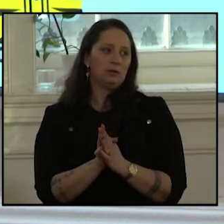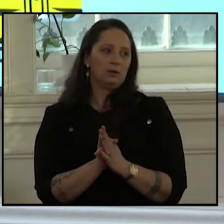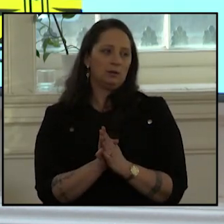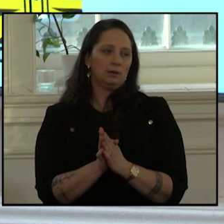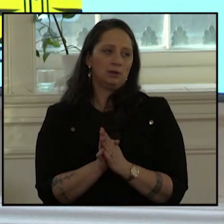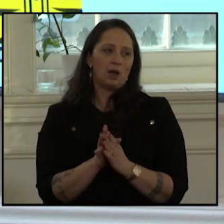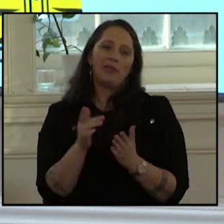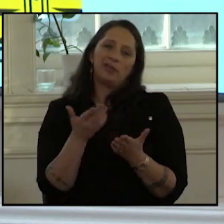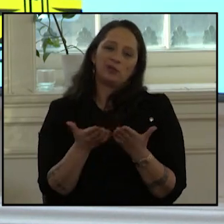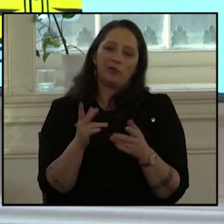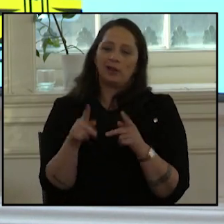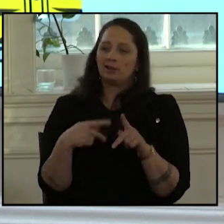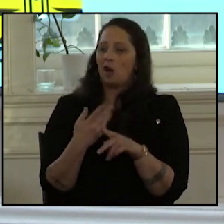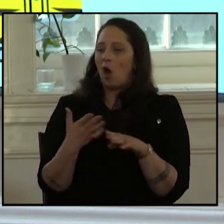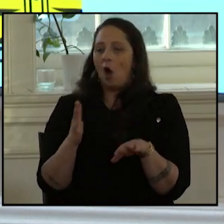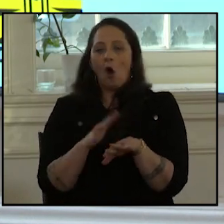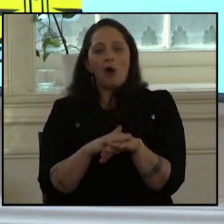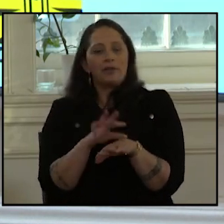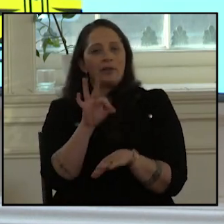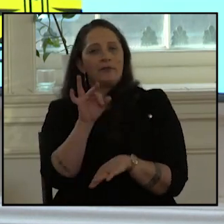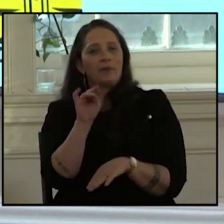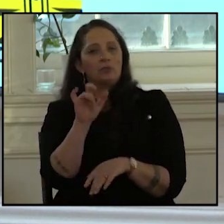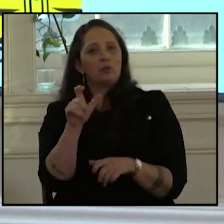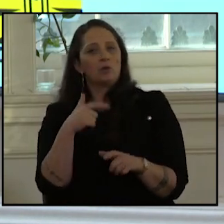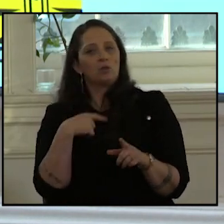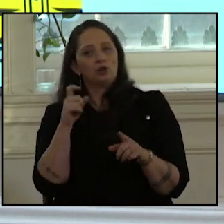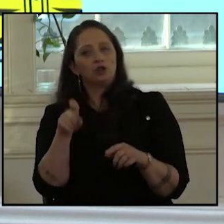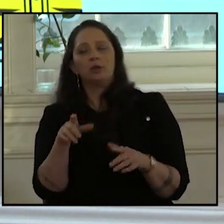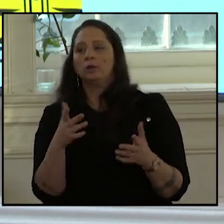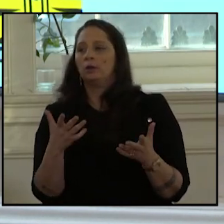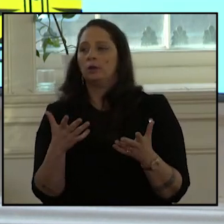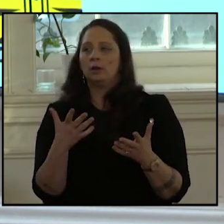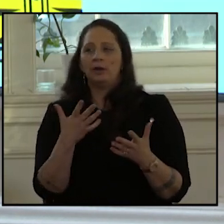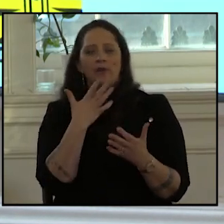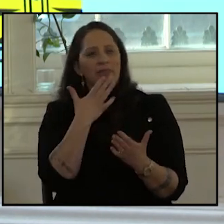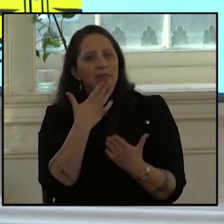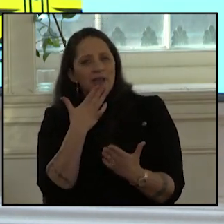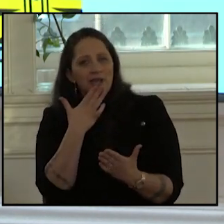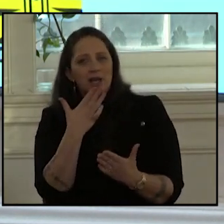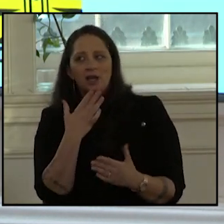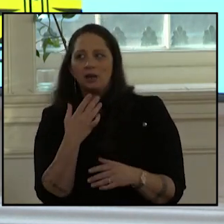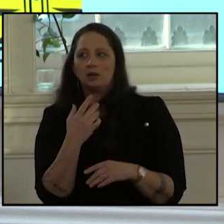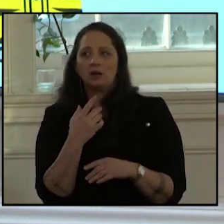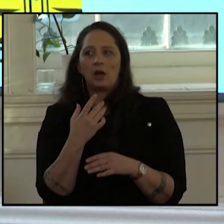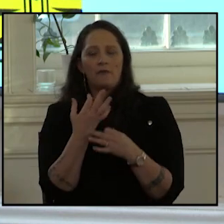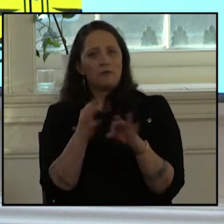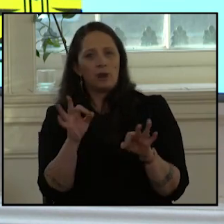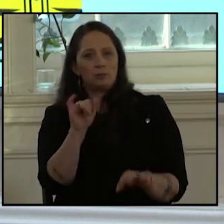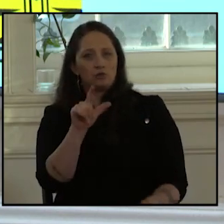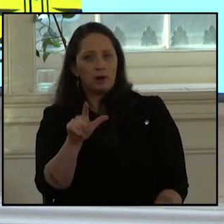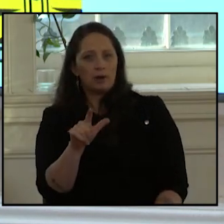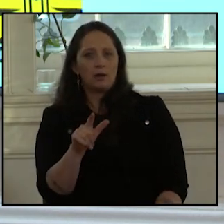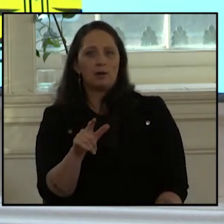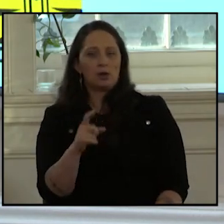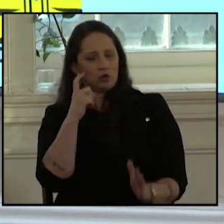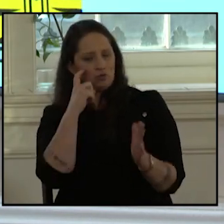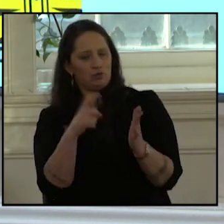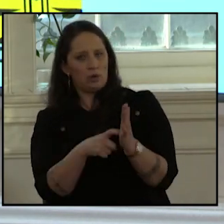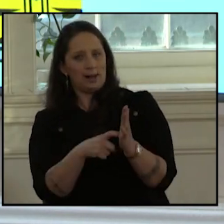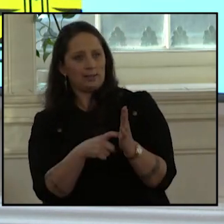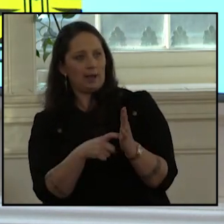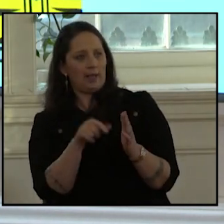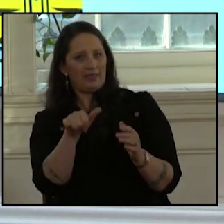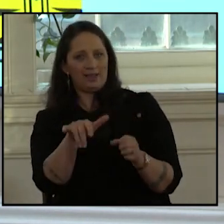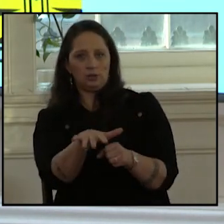these are things that are on the Freedom Trail, and we should be very grateful for the Freedom Trail